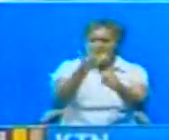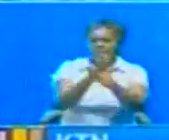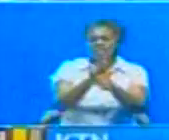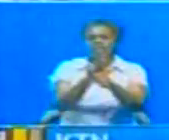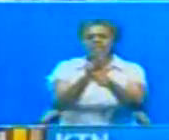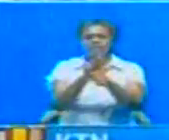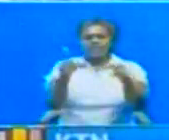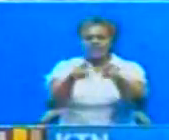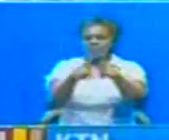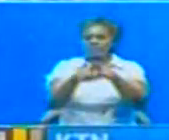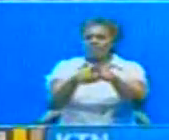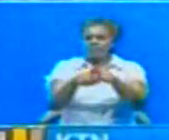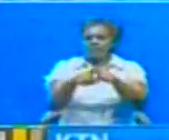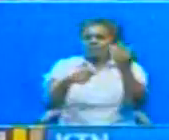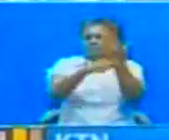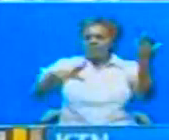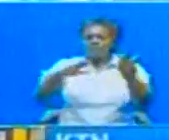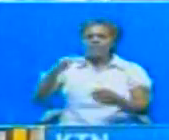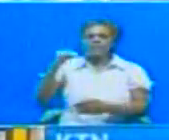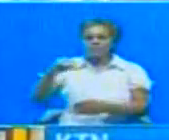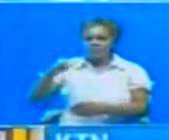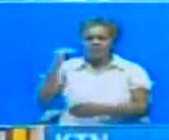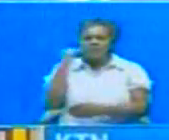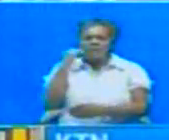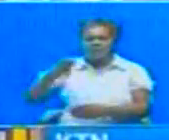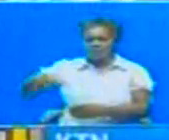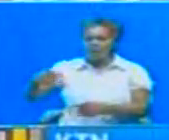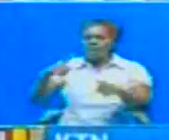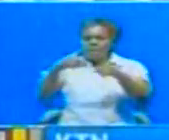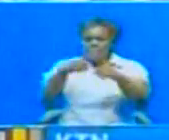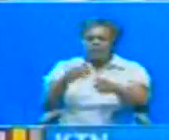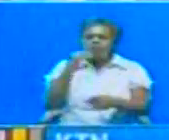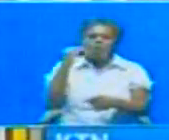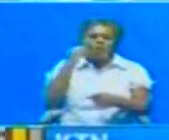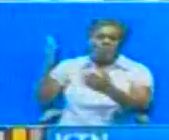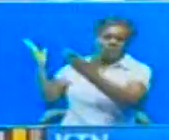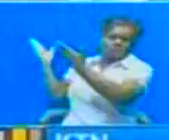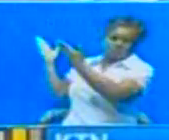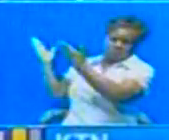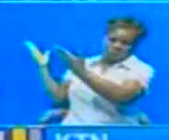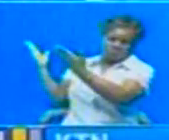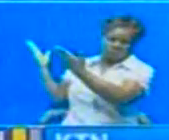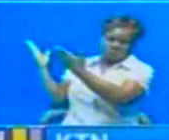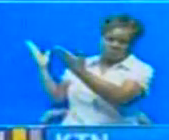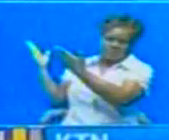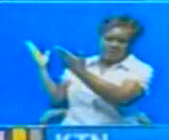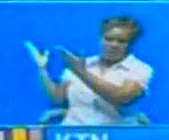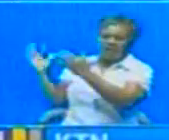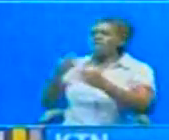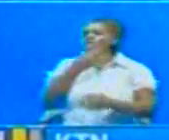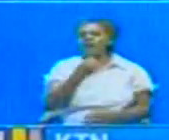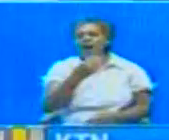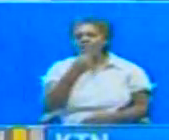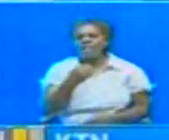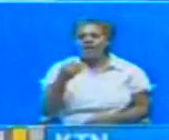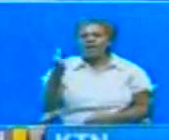Otieno family earning instant fame in Siaya town. But this humble place of abode is where Russel and his five siblings reside. His father,